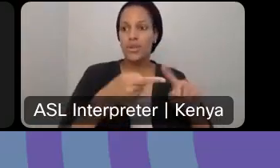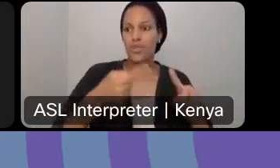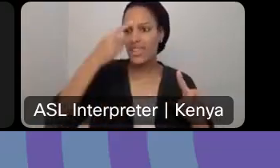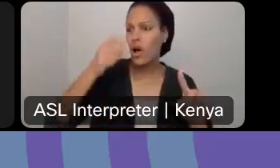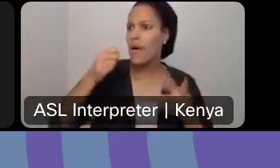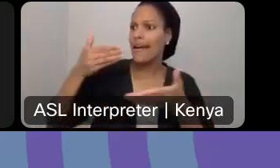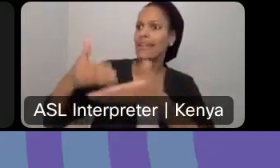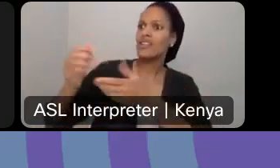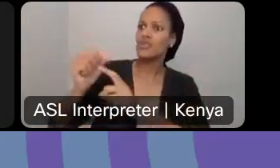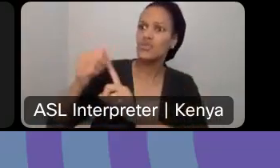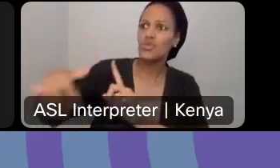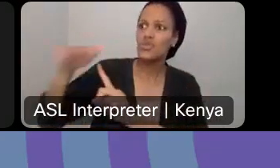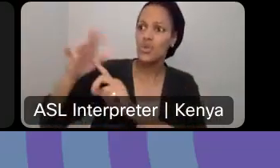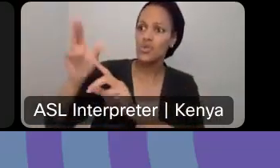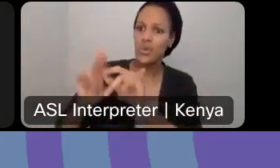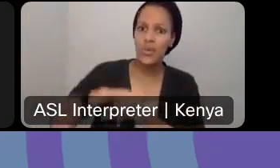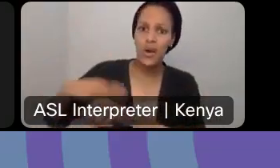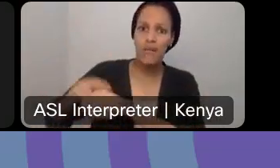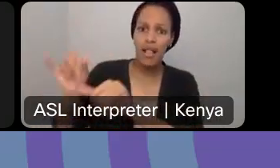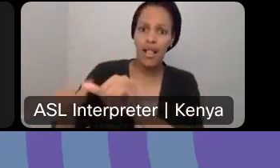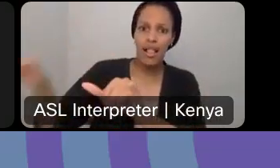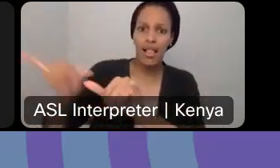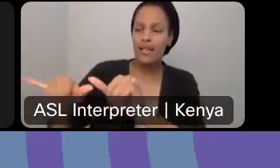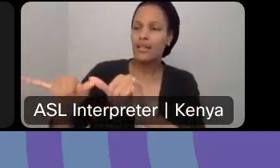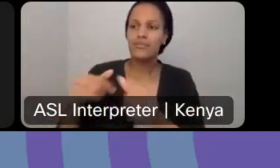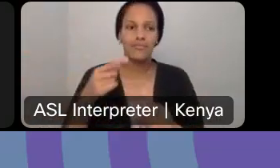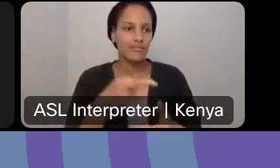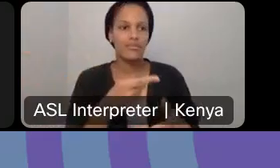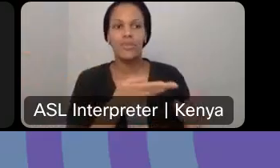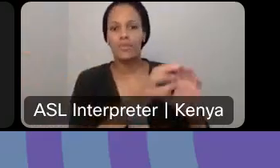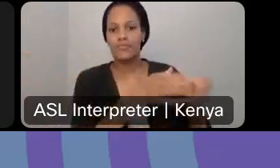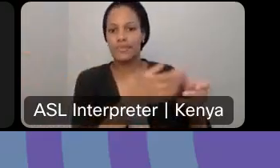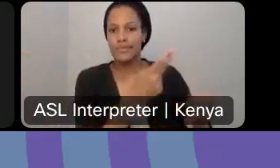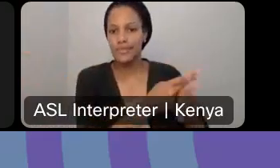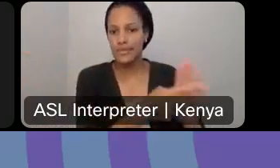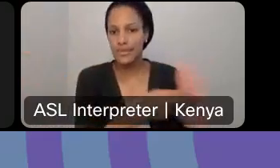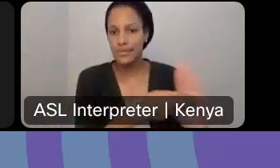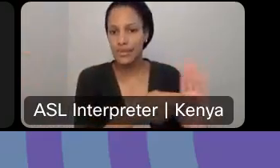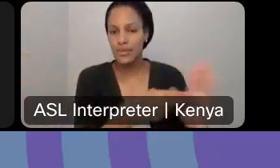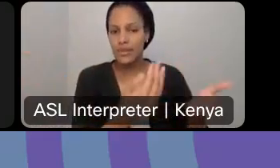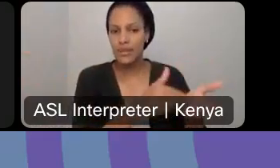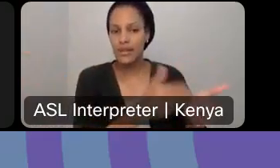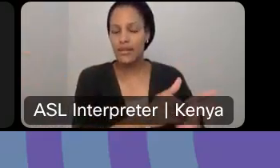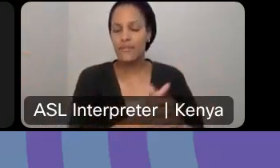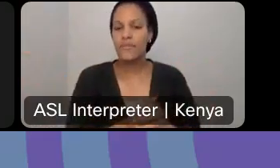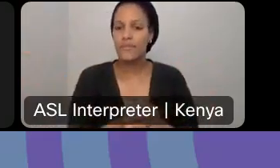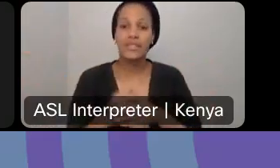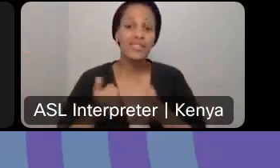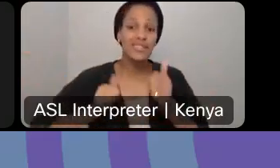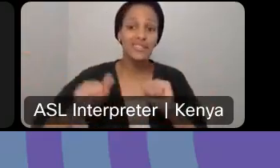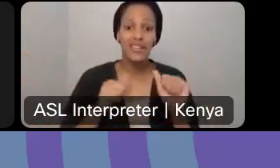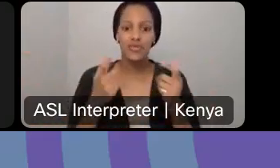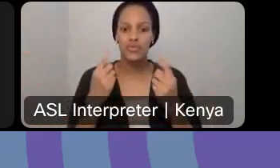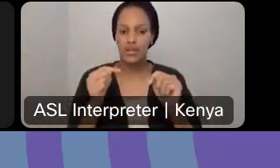Our Western medical model doesn't allow space for people to understand how alternative